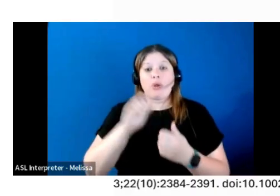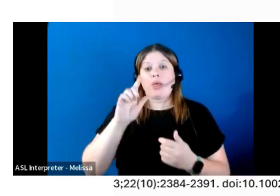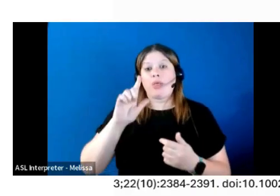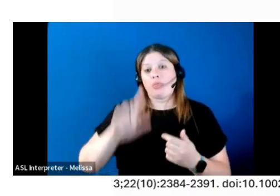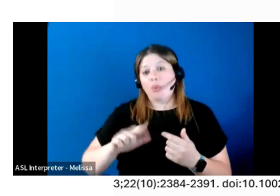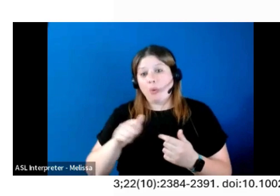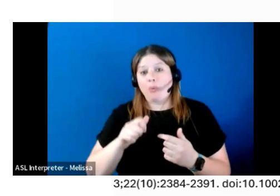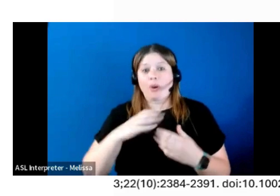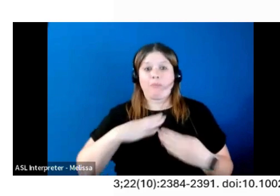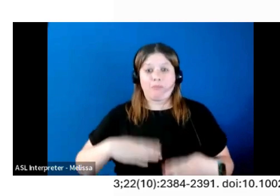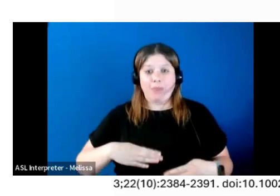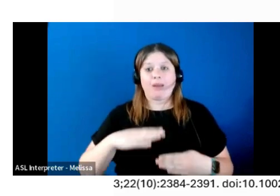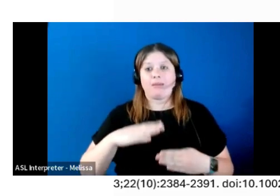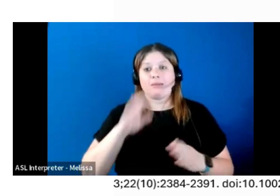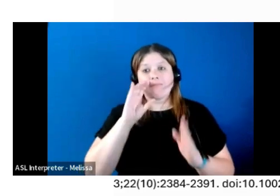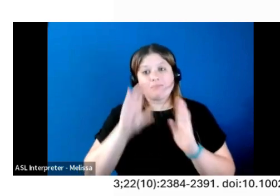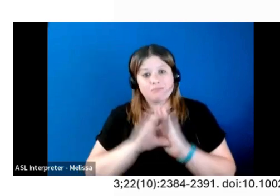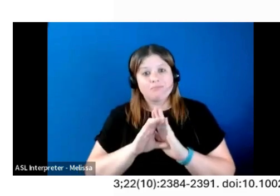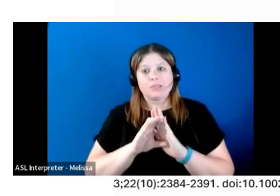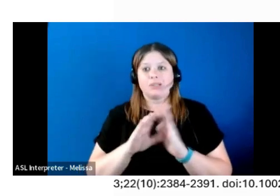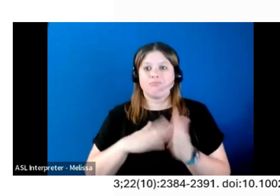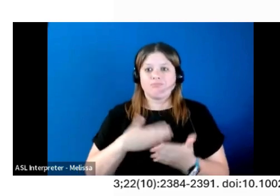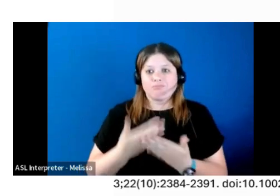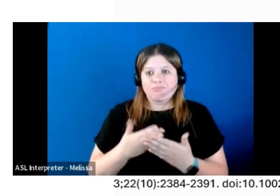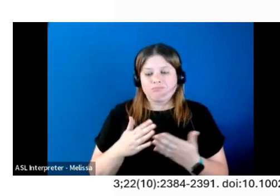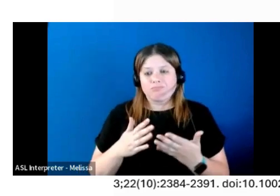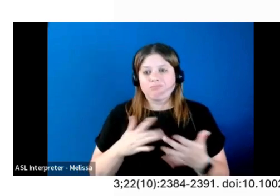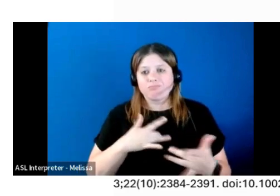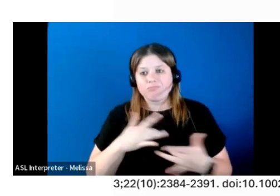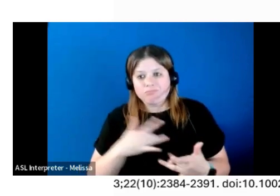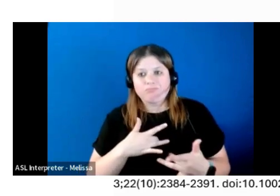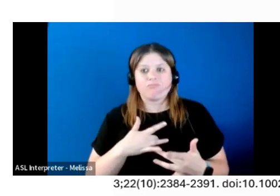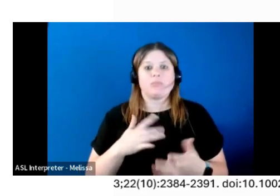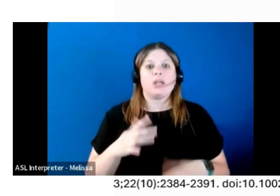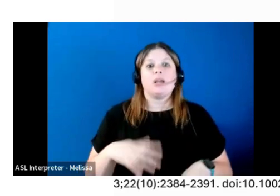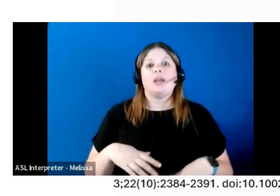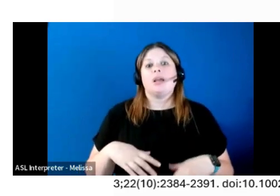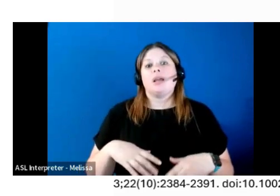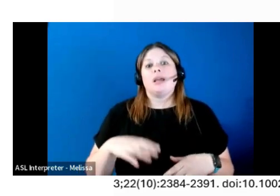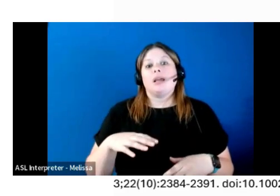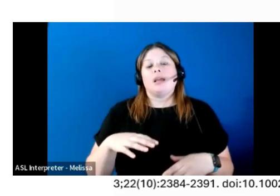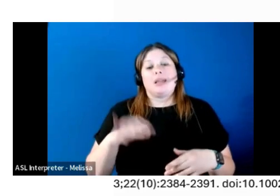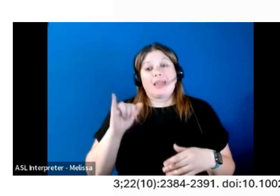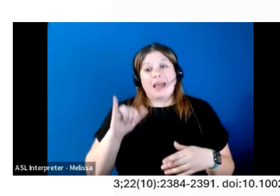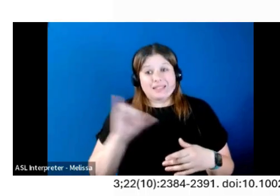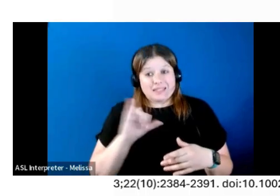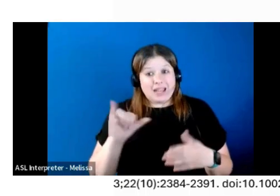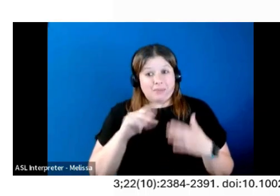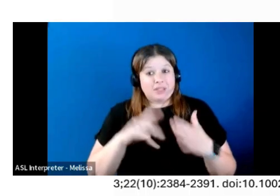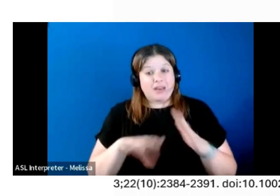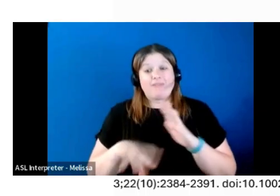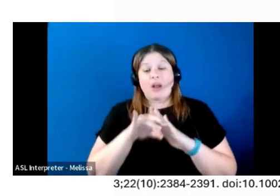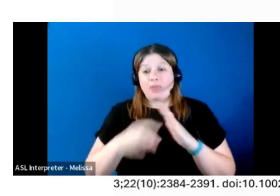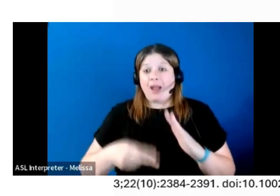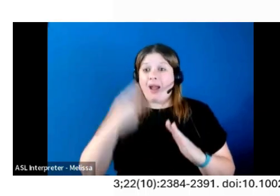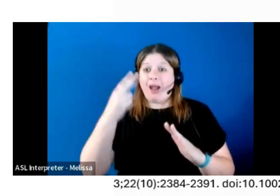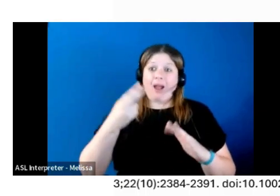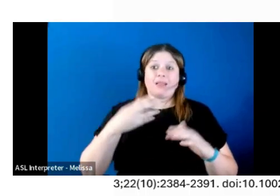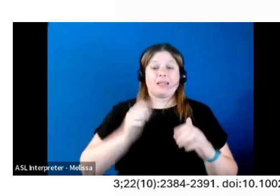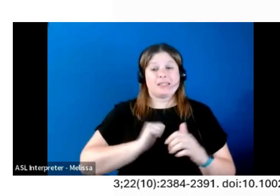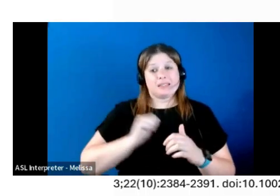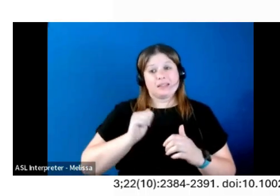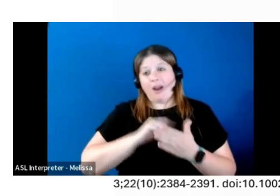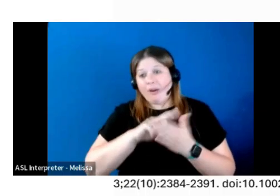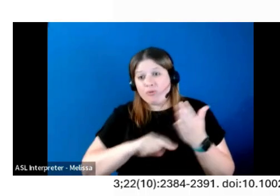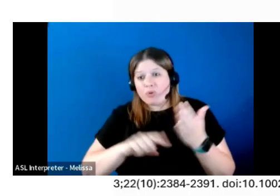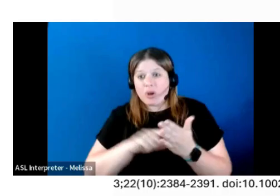also an important protective factor. And that same study also found that highly self-critical, worry-driven,